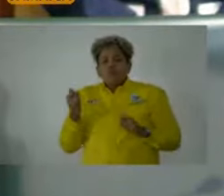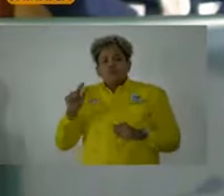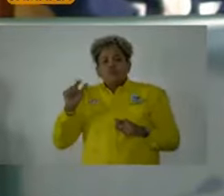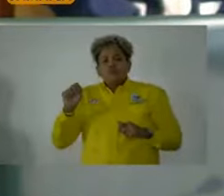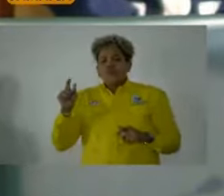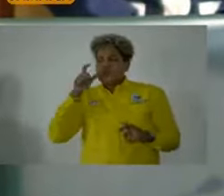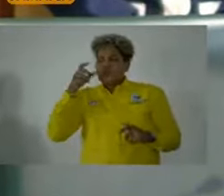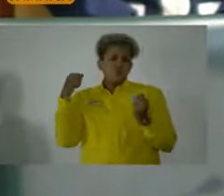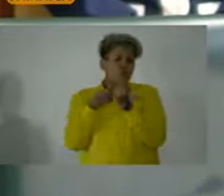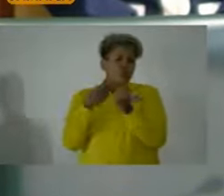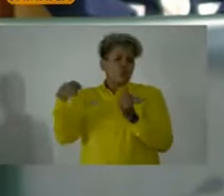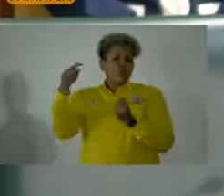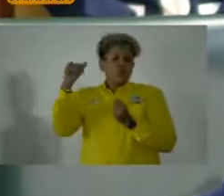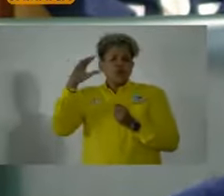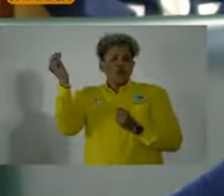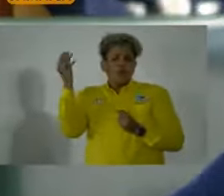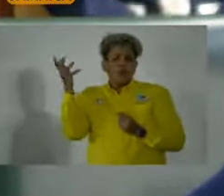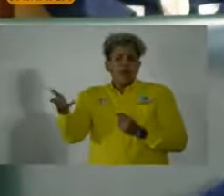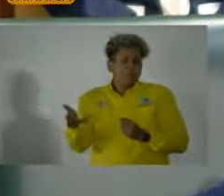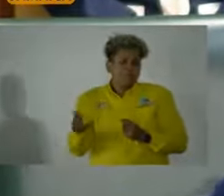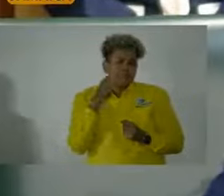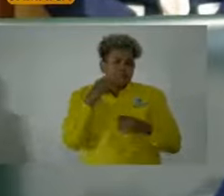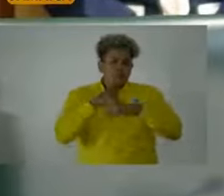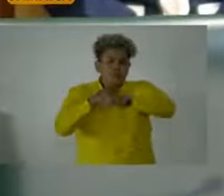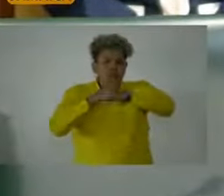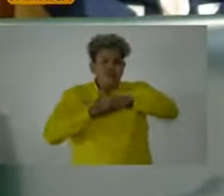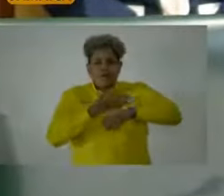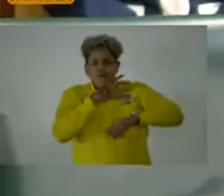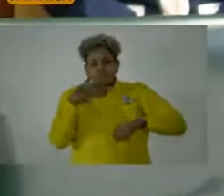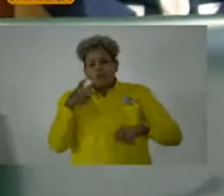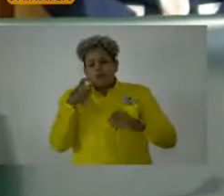GCT that was in place to protect our farmers.